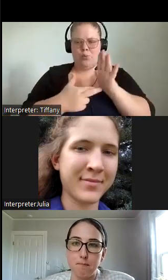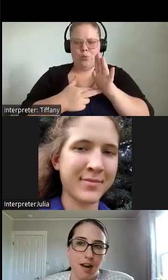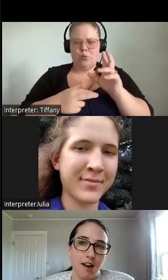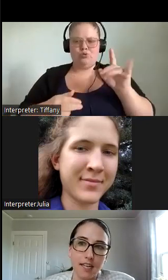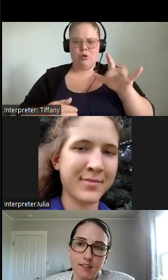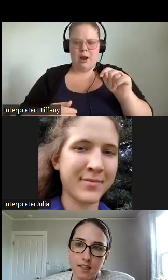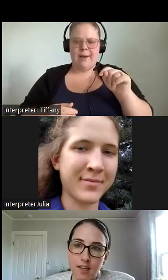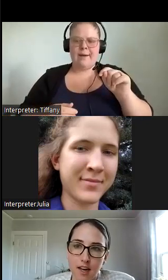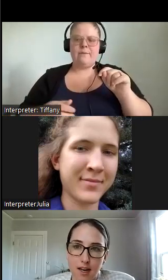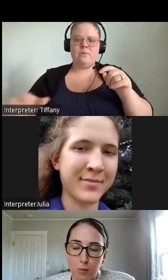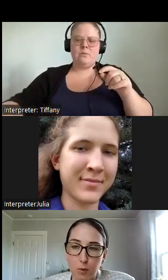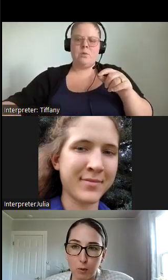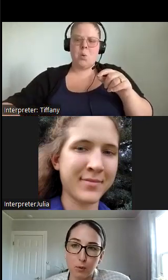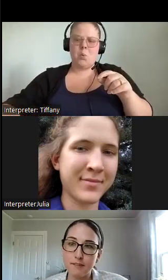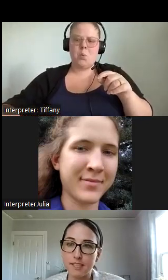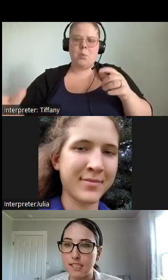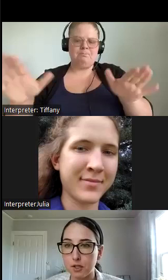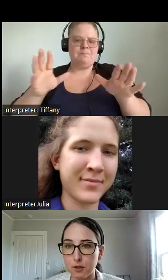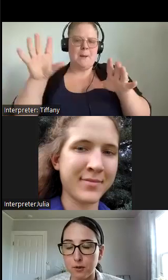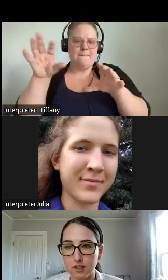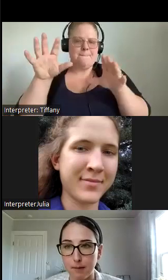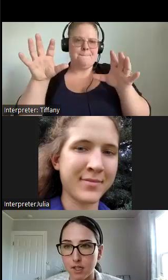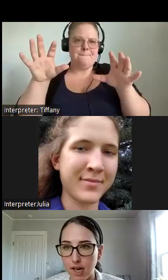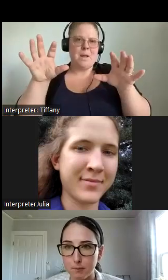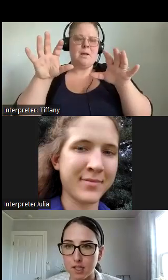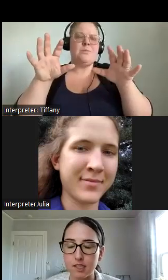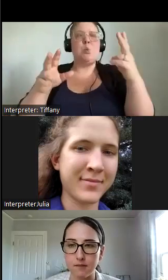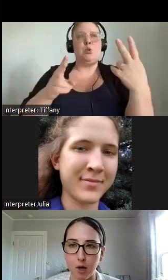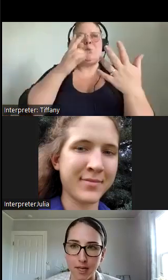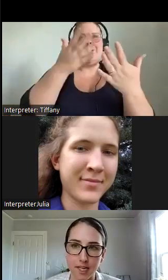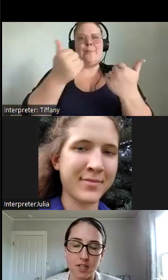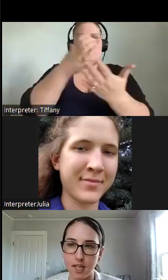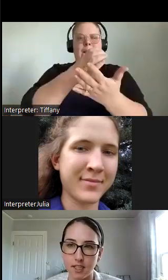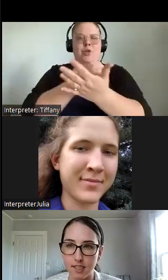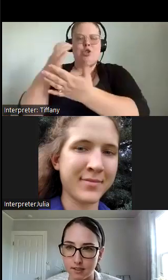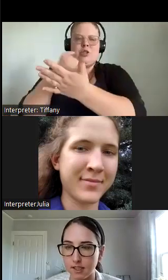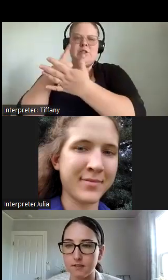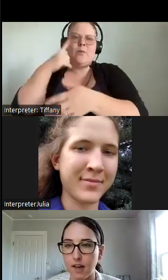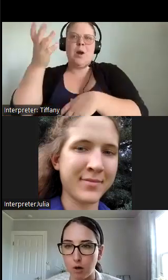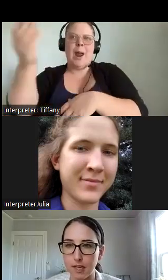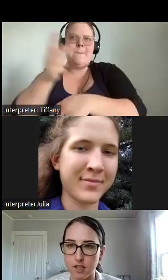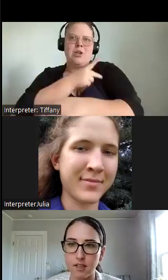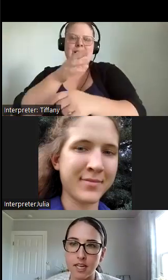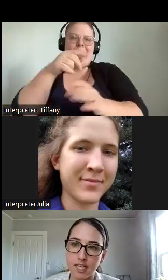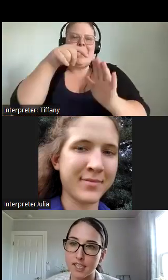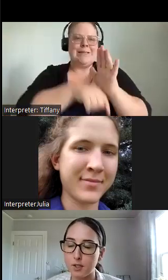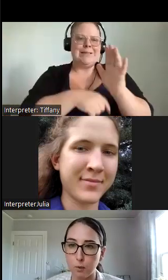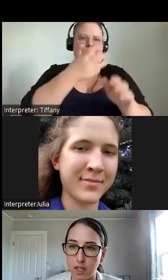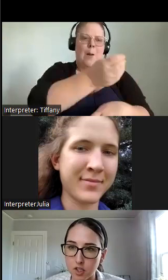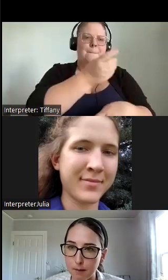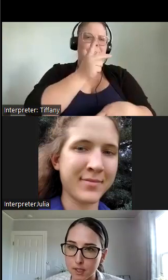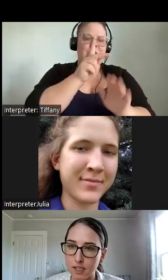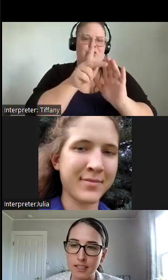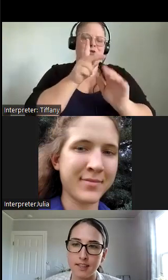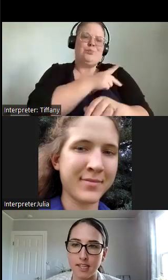did combine what were previously two separate chapters of outpatient and intensive outpatient into